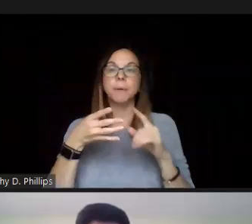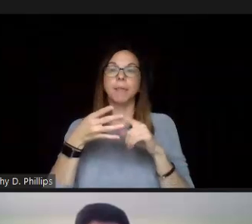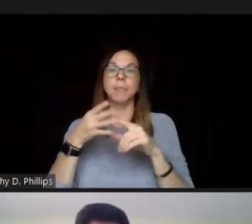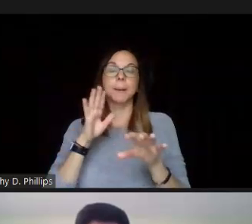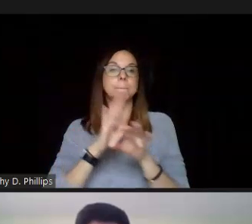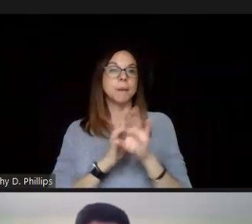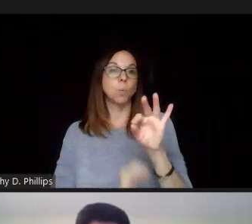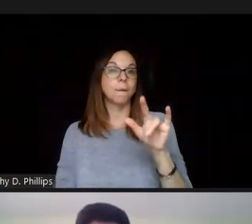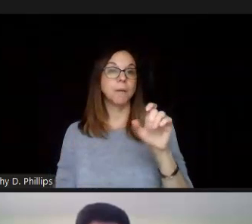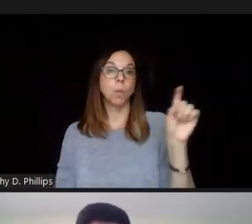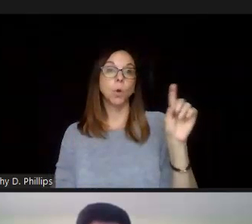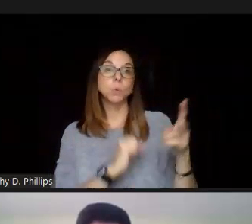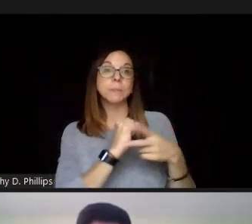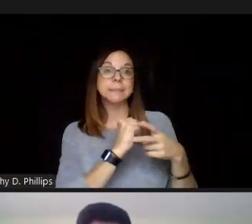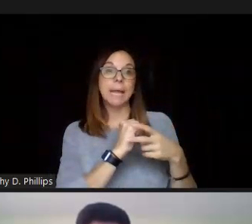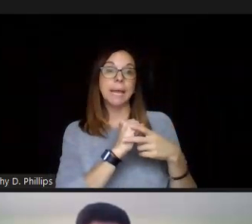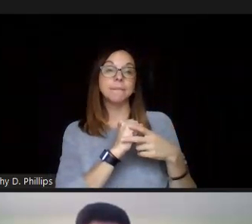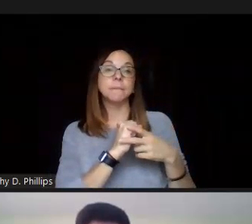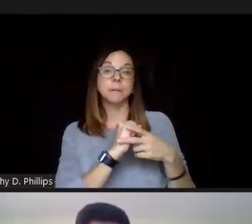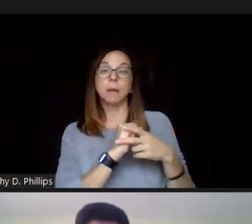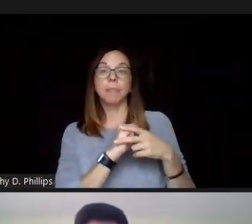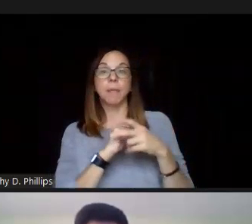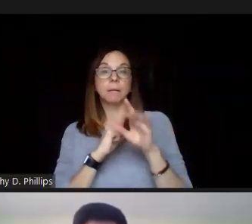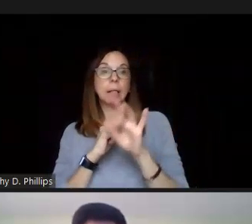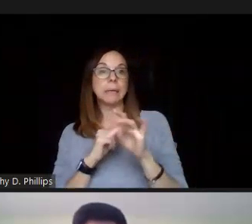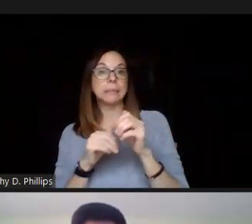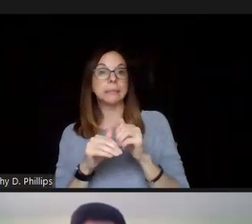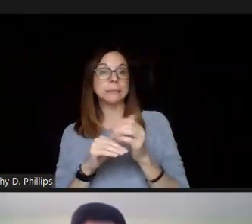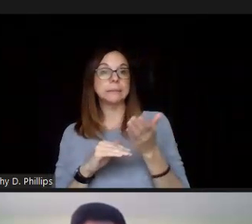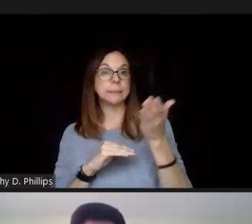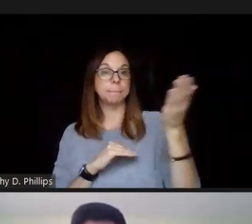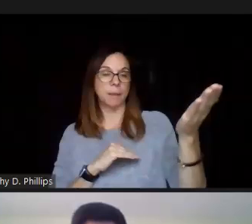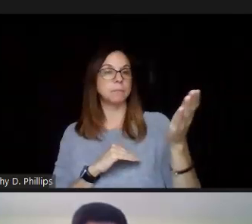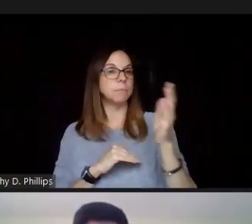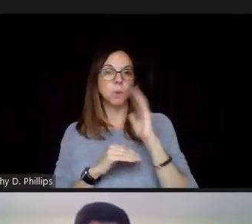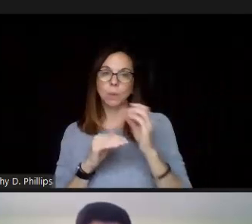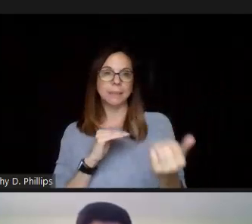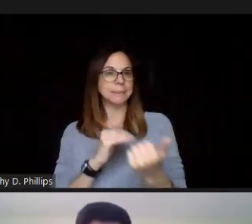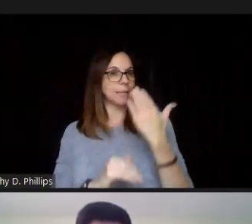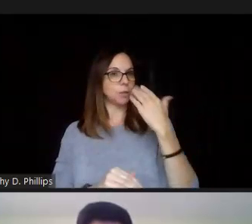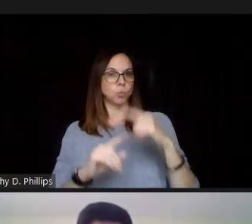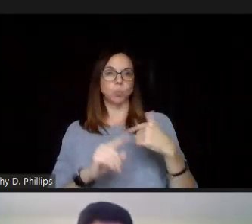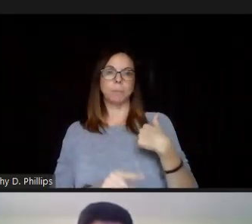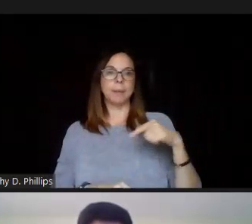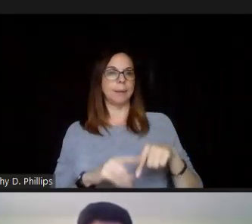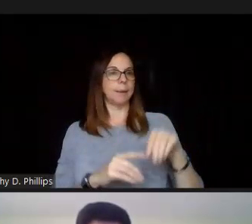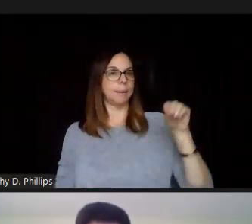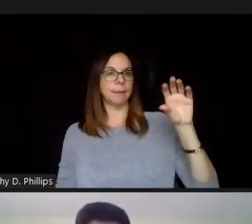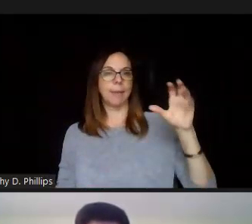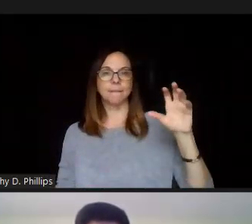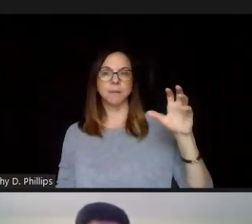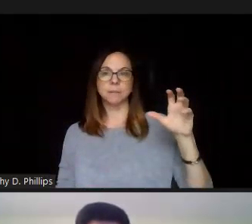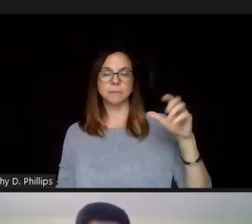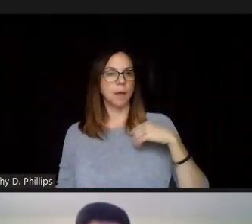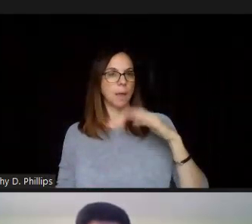from wherever you saved it and click Submit. And that will magically send it to me in Canvas, and I